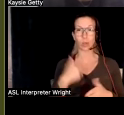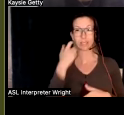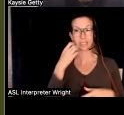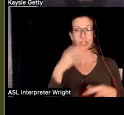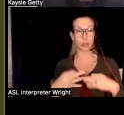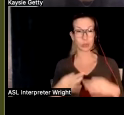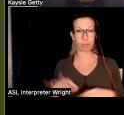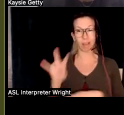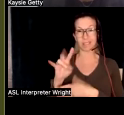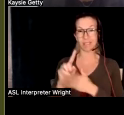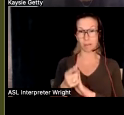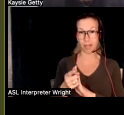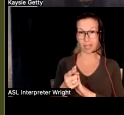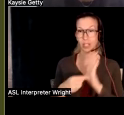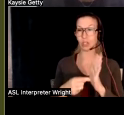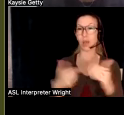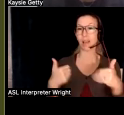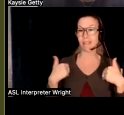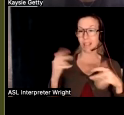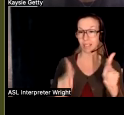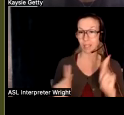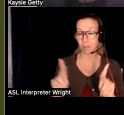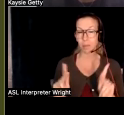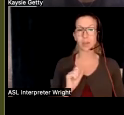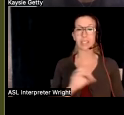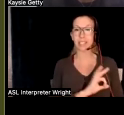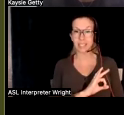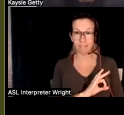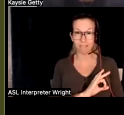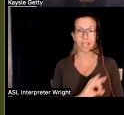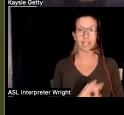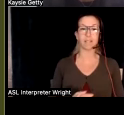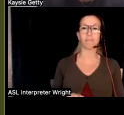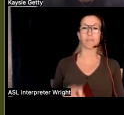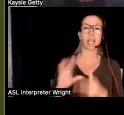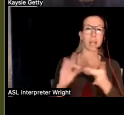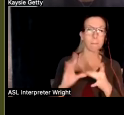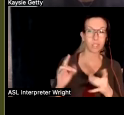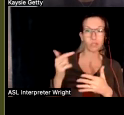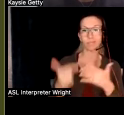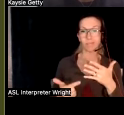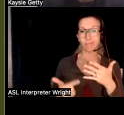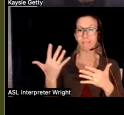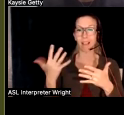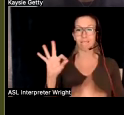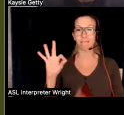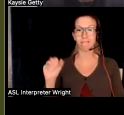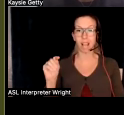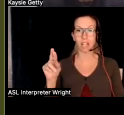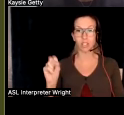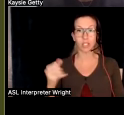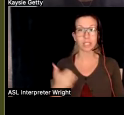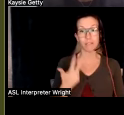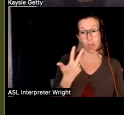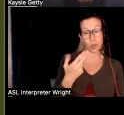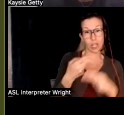that features young people and staff and mentions all 5 of the factors. We have 3 short animated